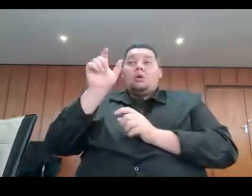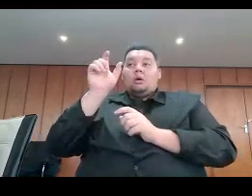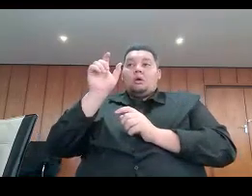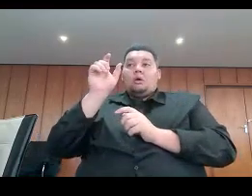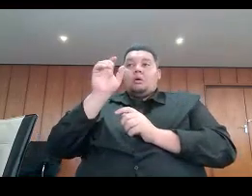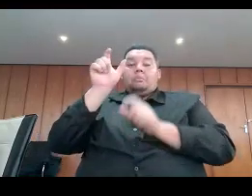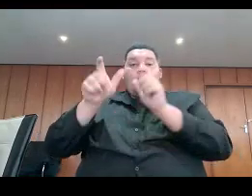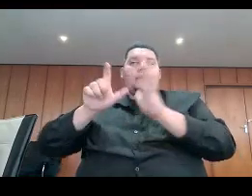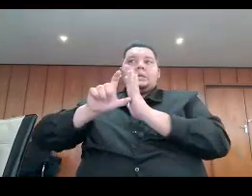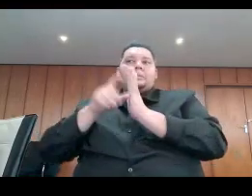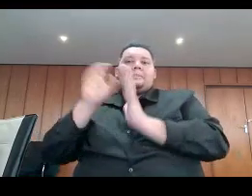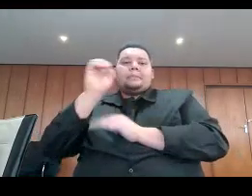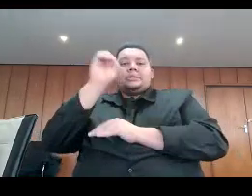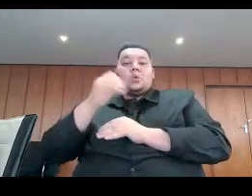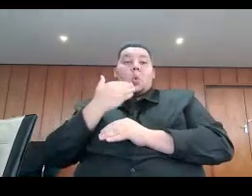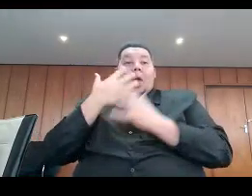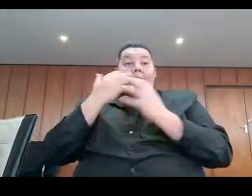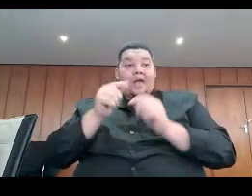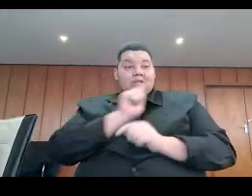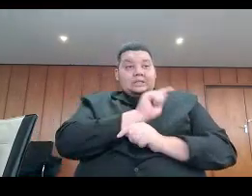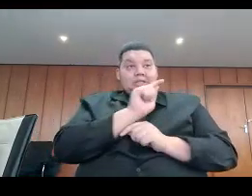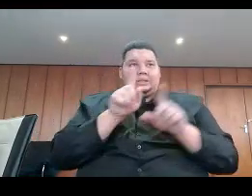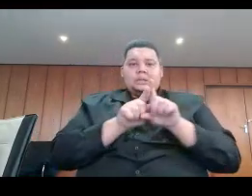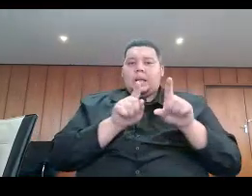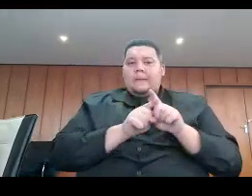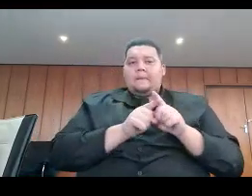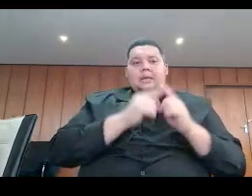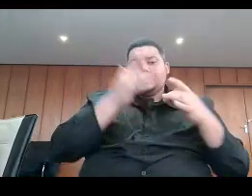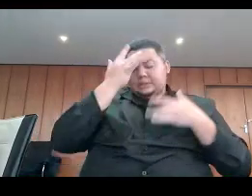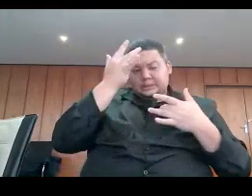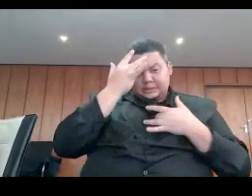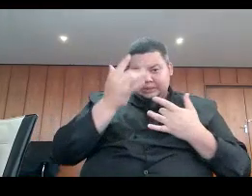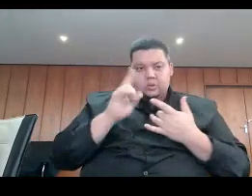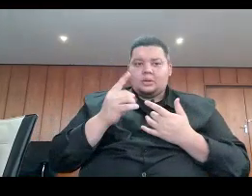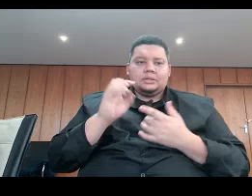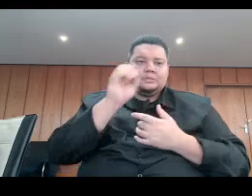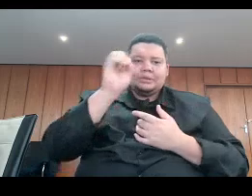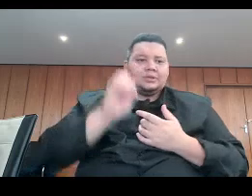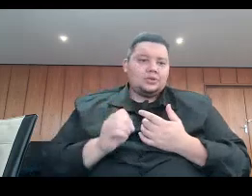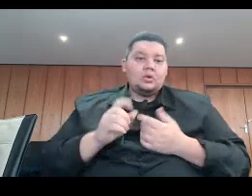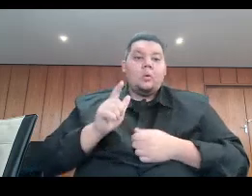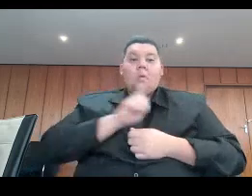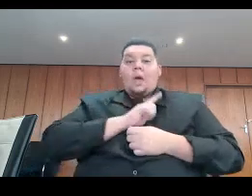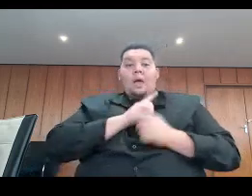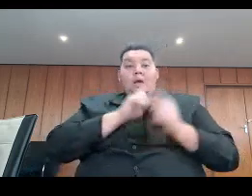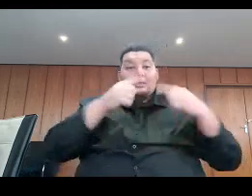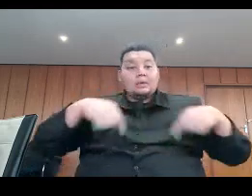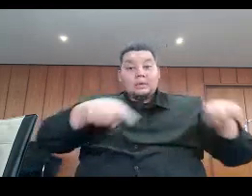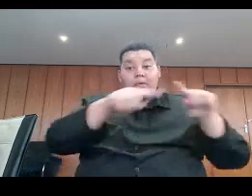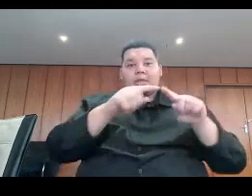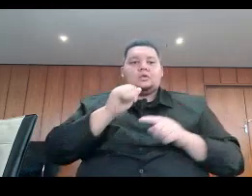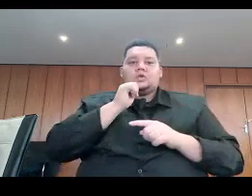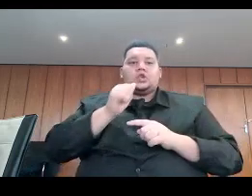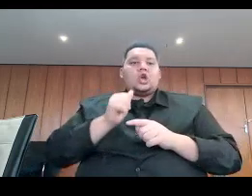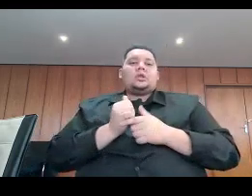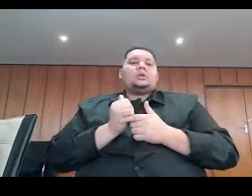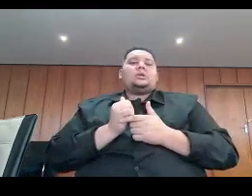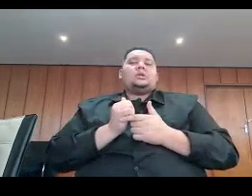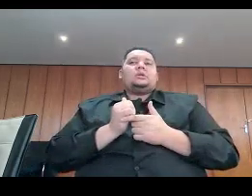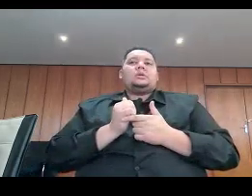with disabilities having that particular health conditions. Why do they not come and